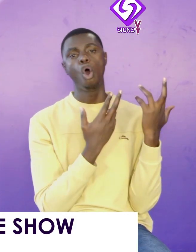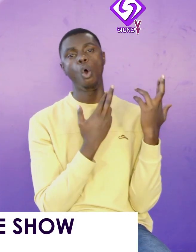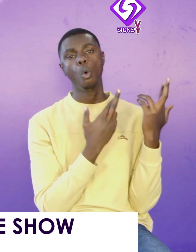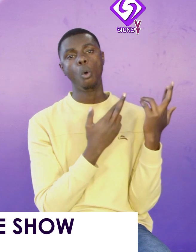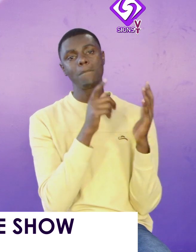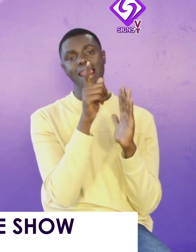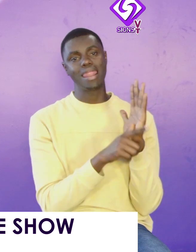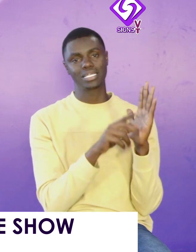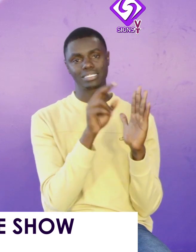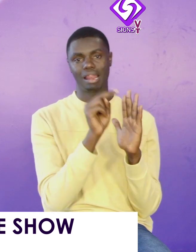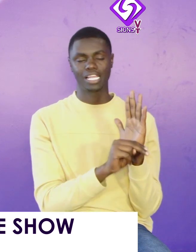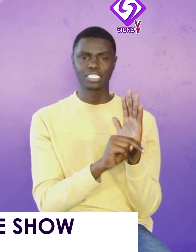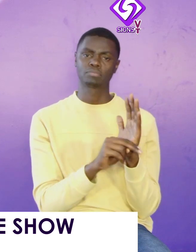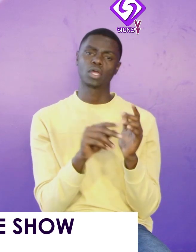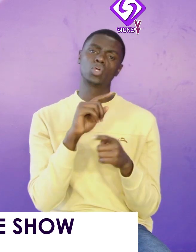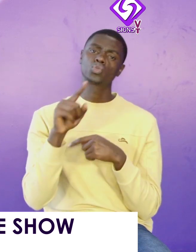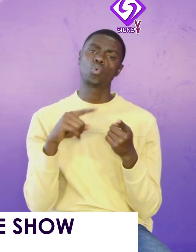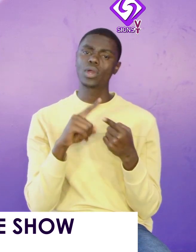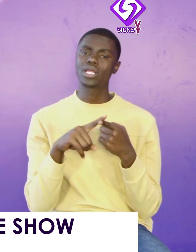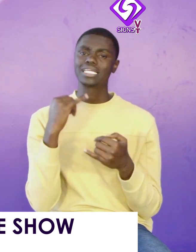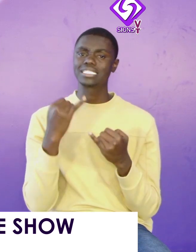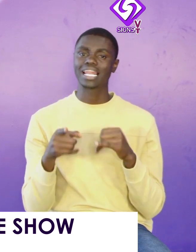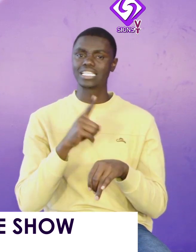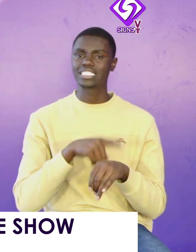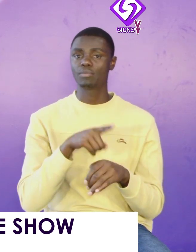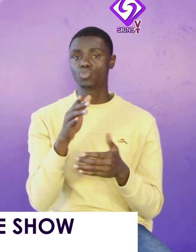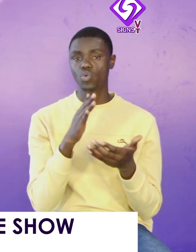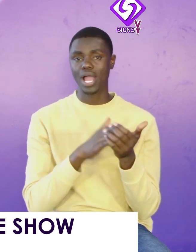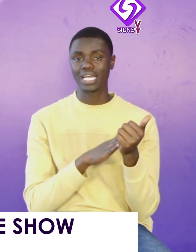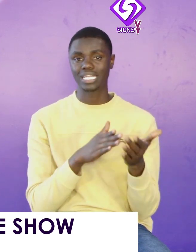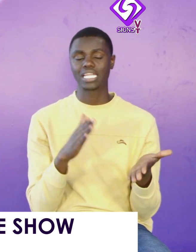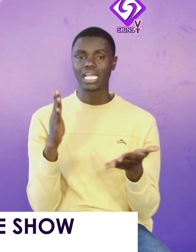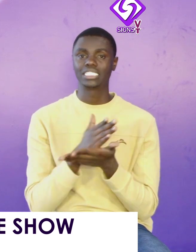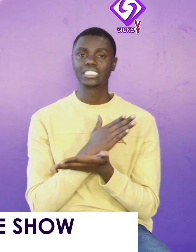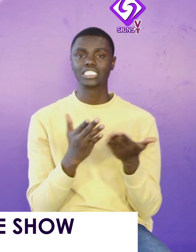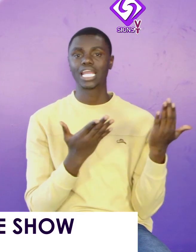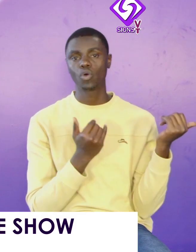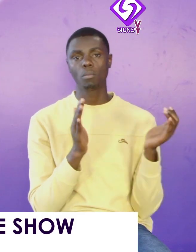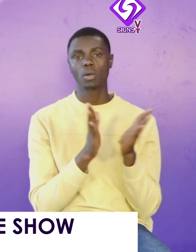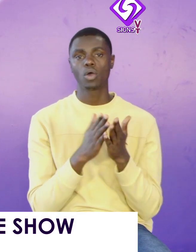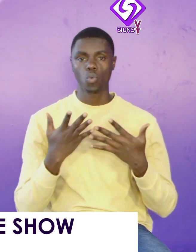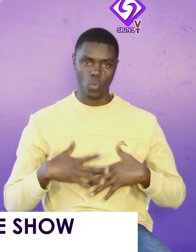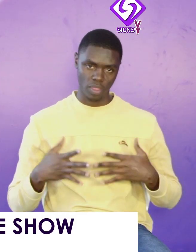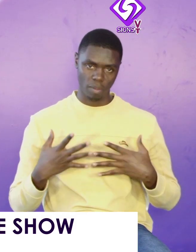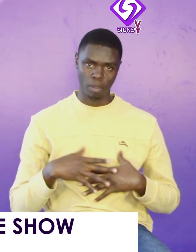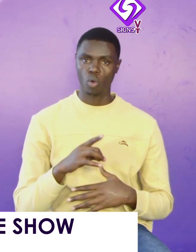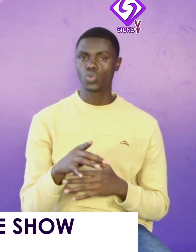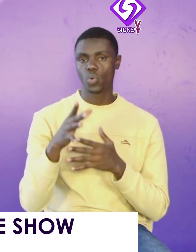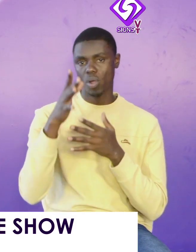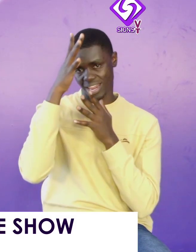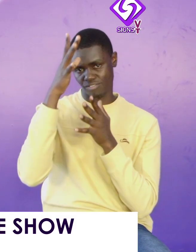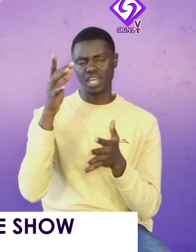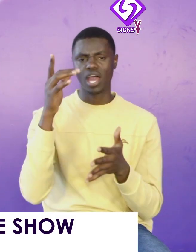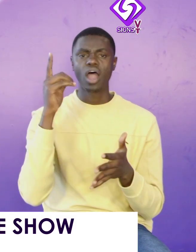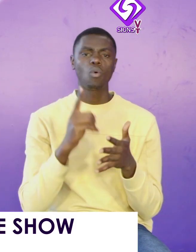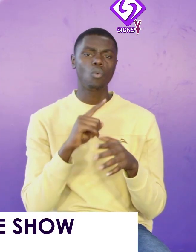was the last time you as a leader shared hope to the people that you lead? You are the father. When was the last